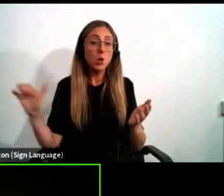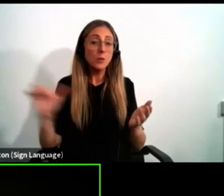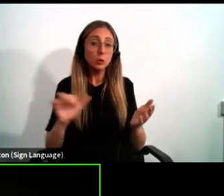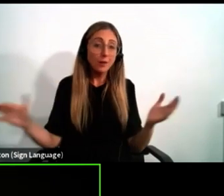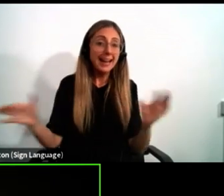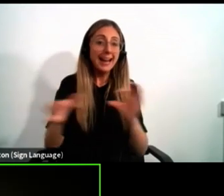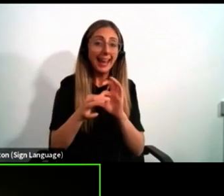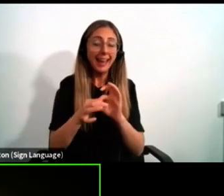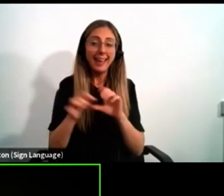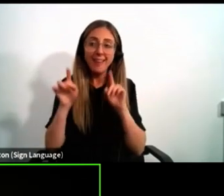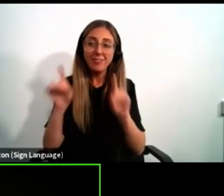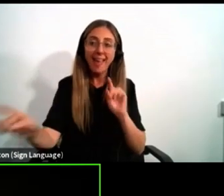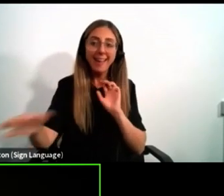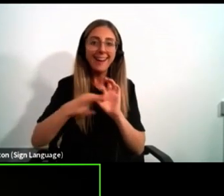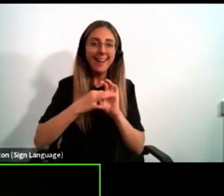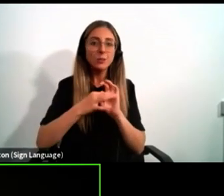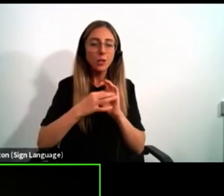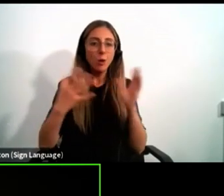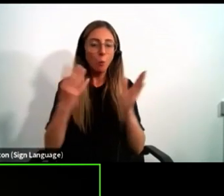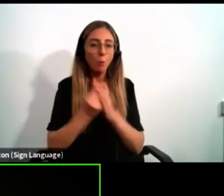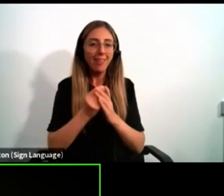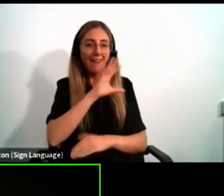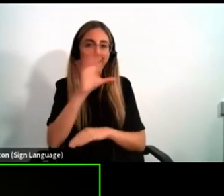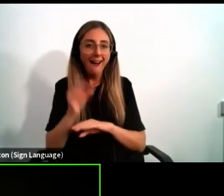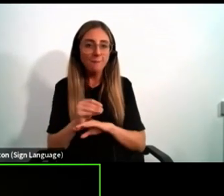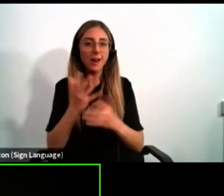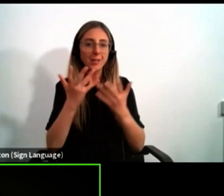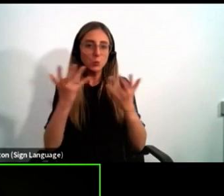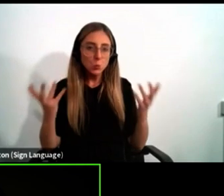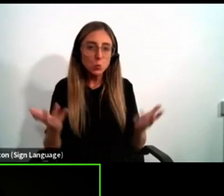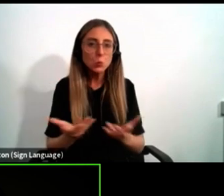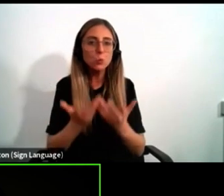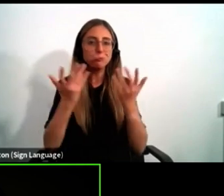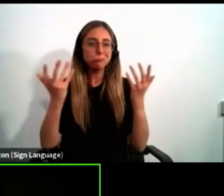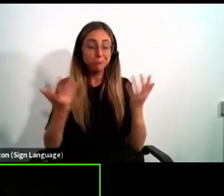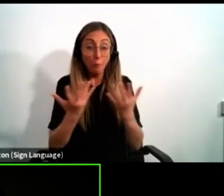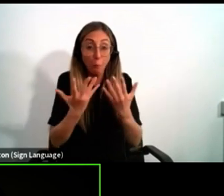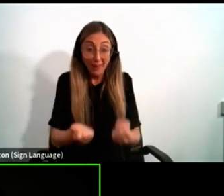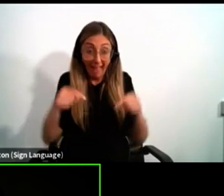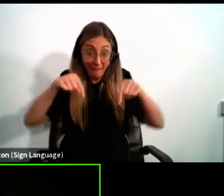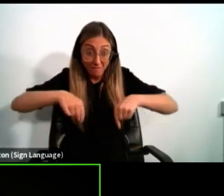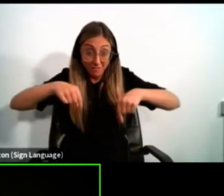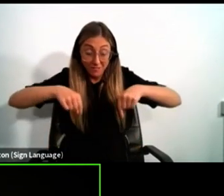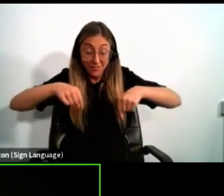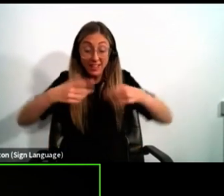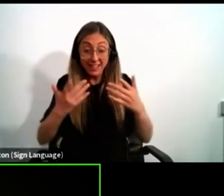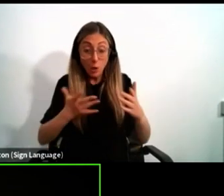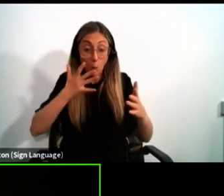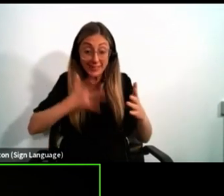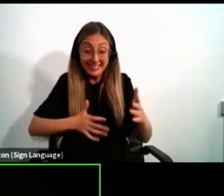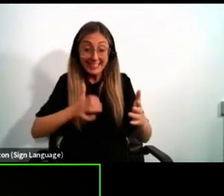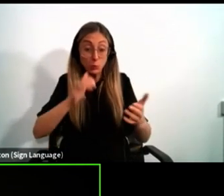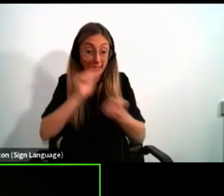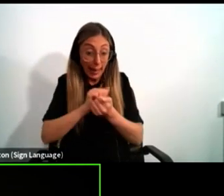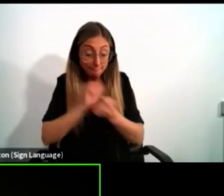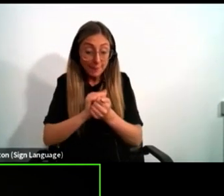links, their connection with Africa to nurture this fledgling unit which we have at our disposal and which need to be